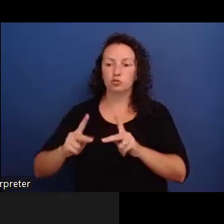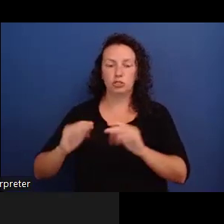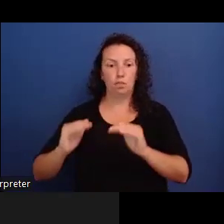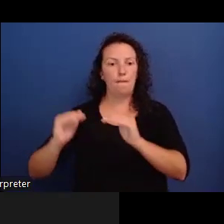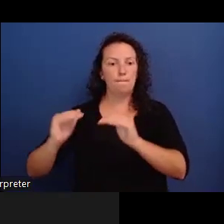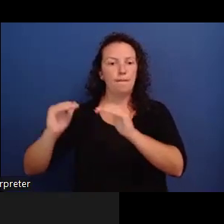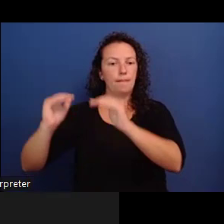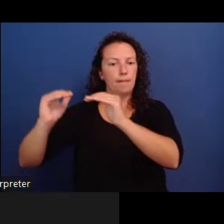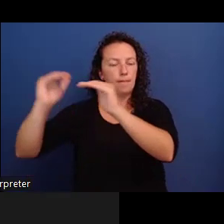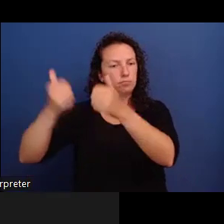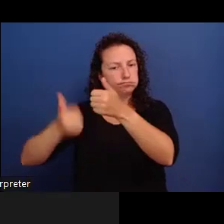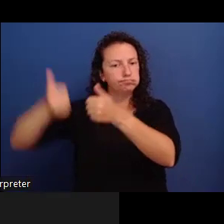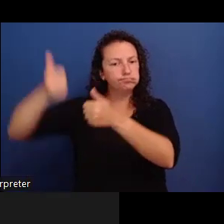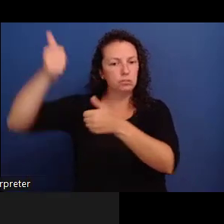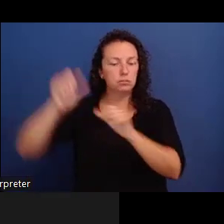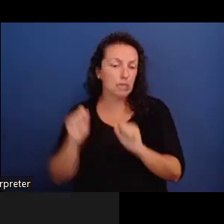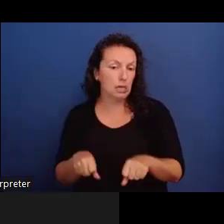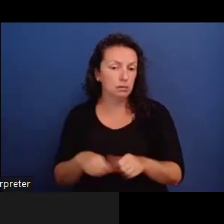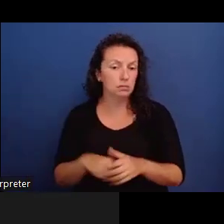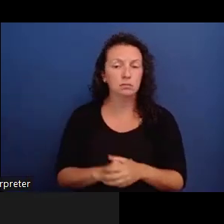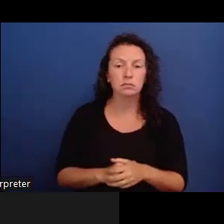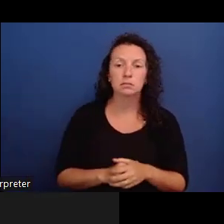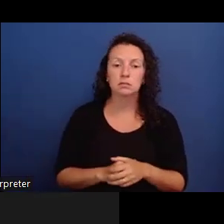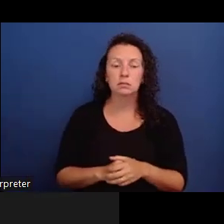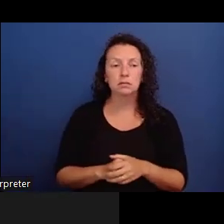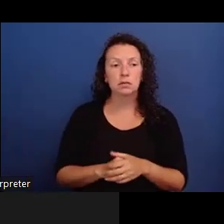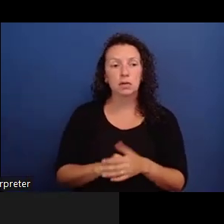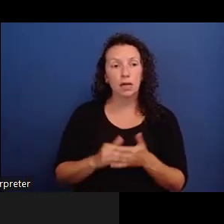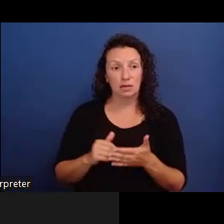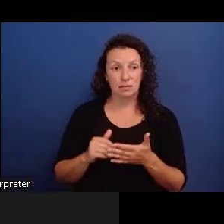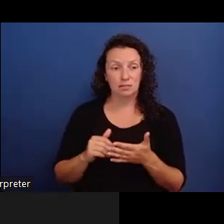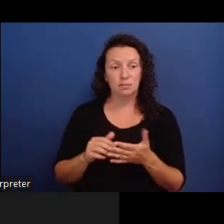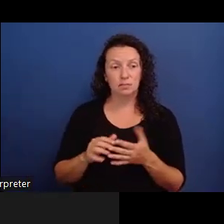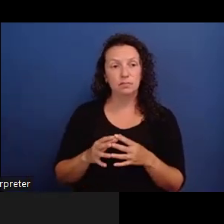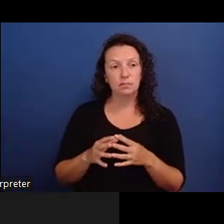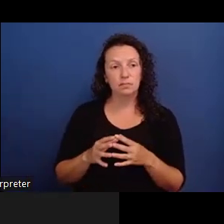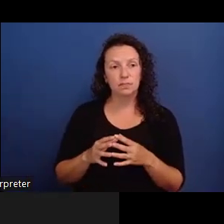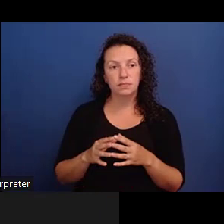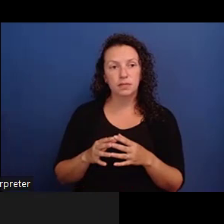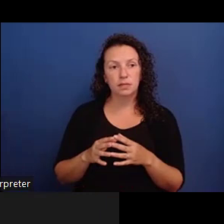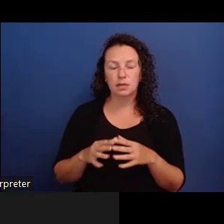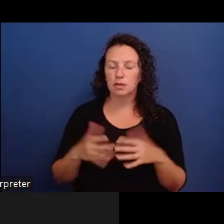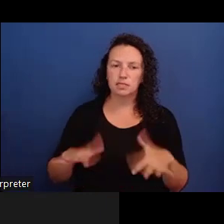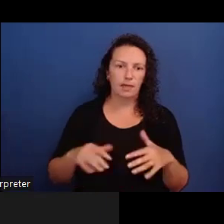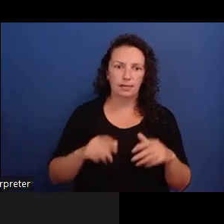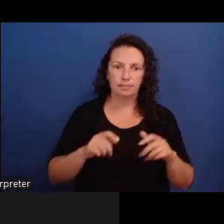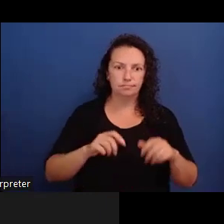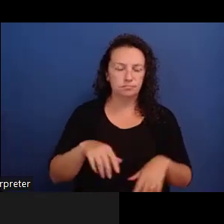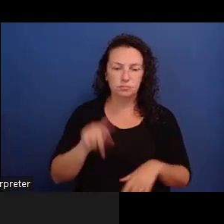advance. And as Marion said, the page comes up and it is so chock full of